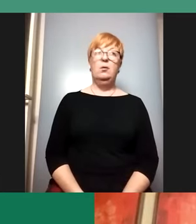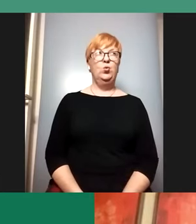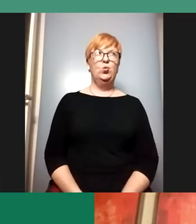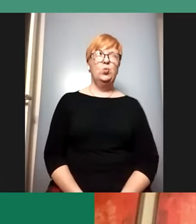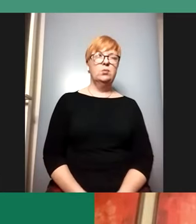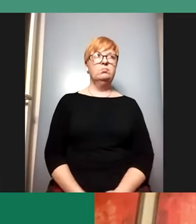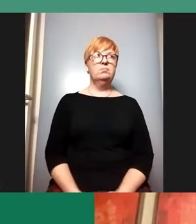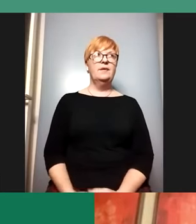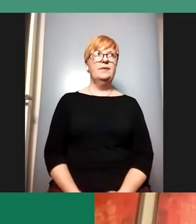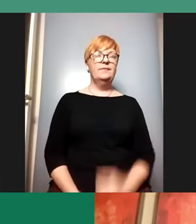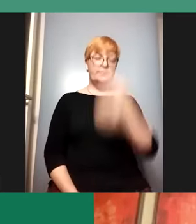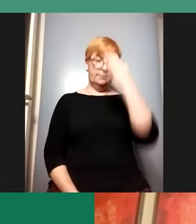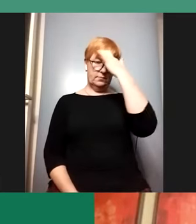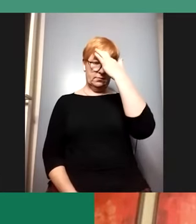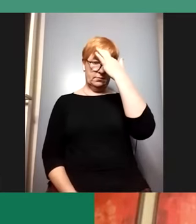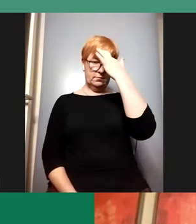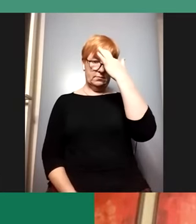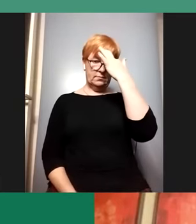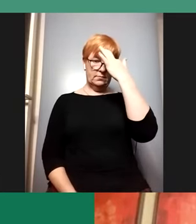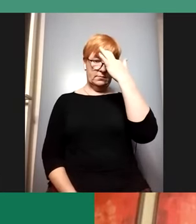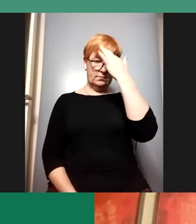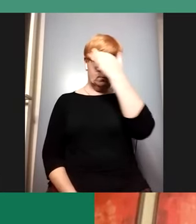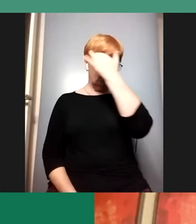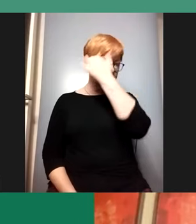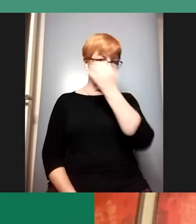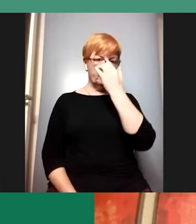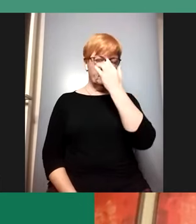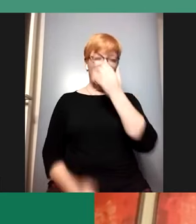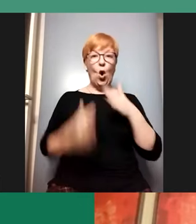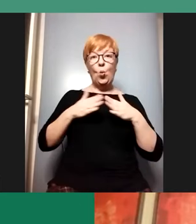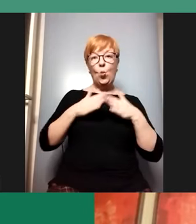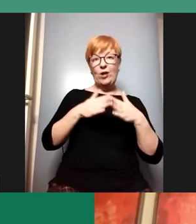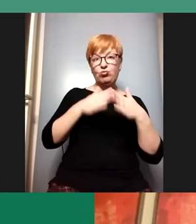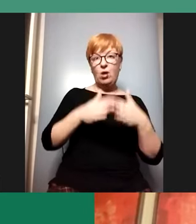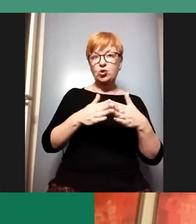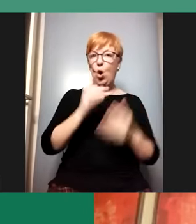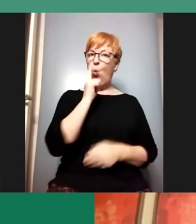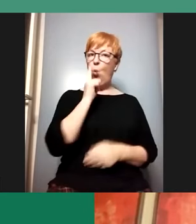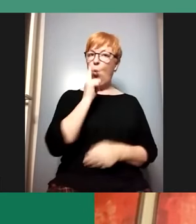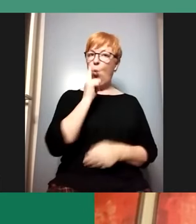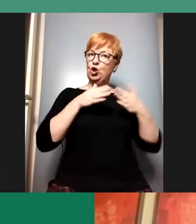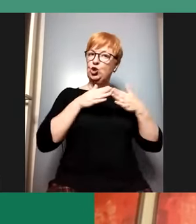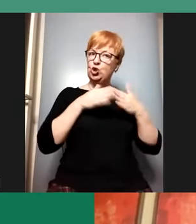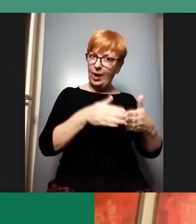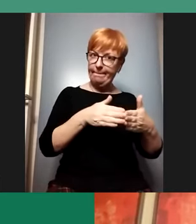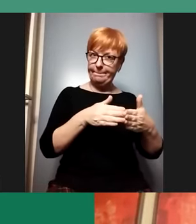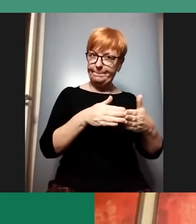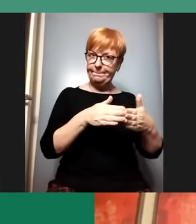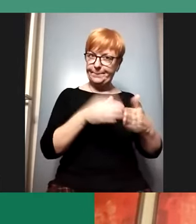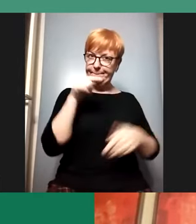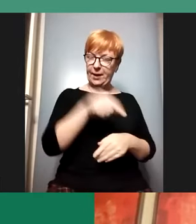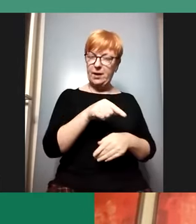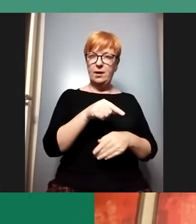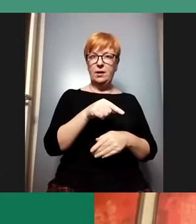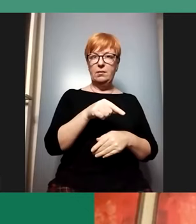I think first of all, the Windrush is one ship. You know, I think the actual Windrush itself was one ship, and we